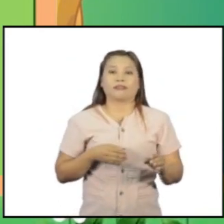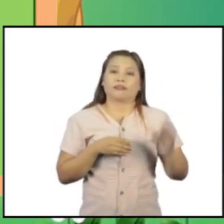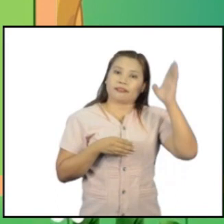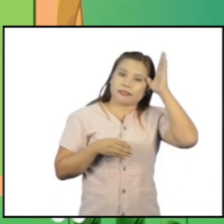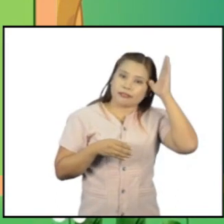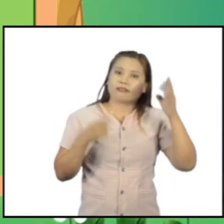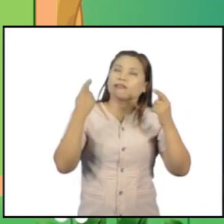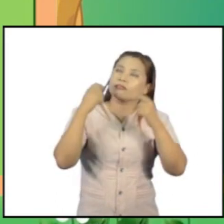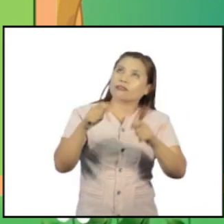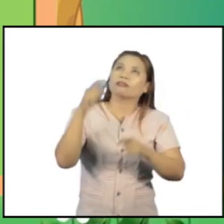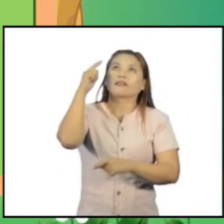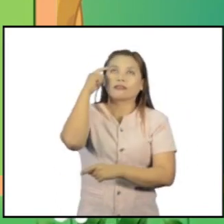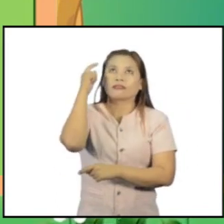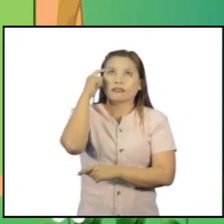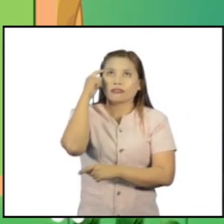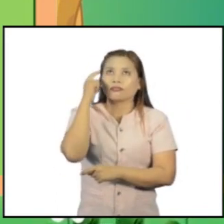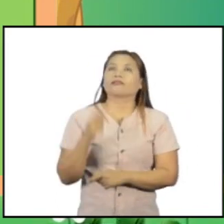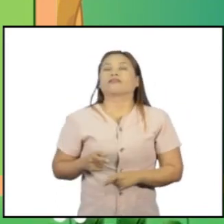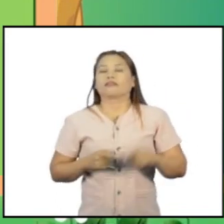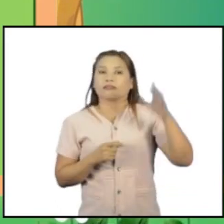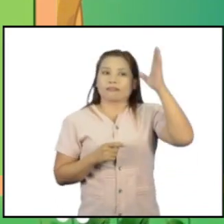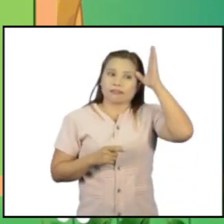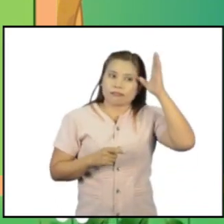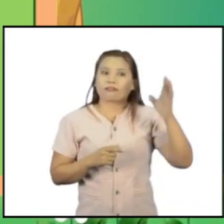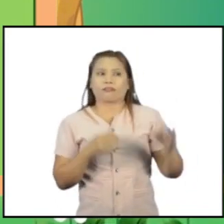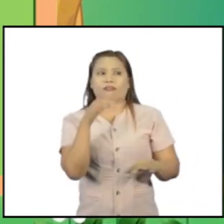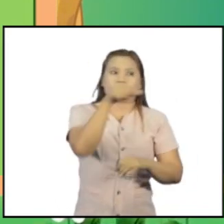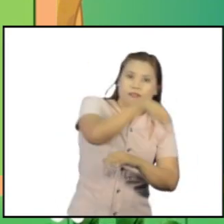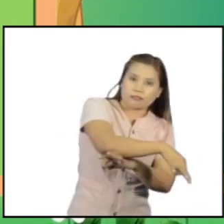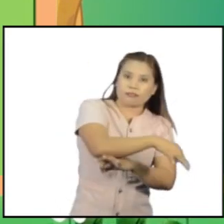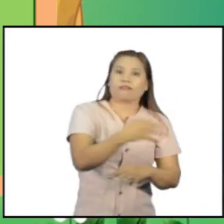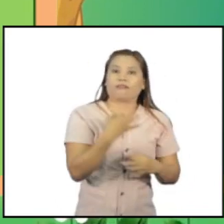He tried to think of what could frighten Benny.